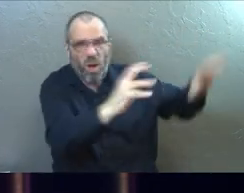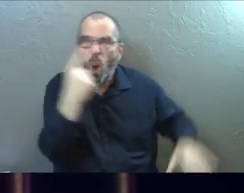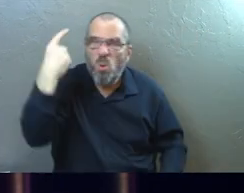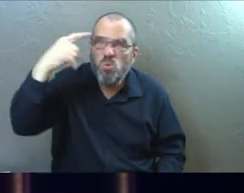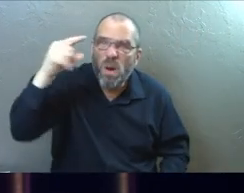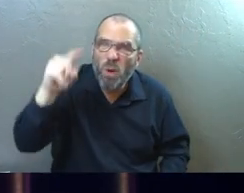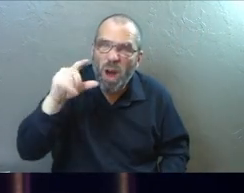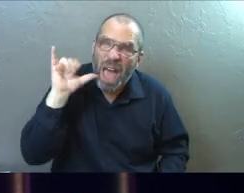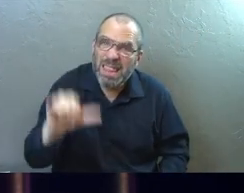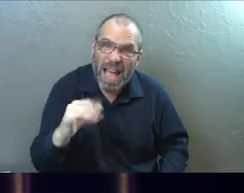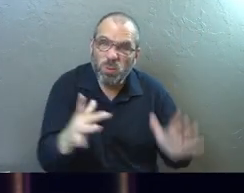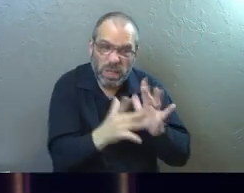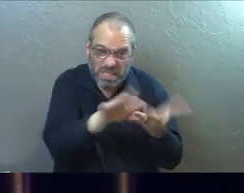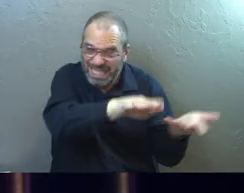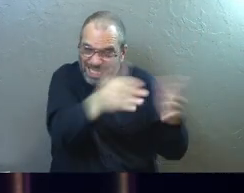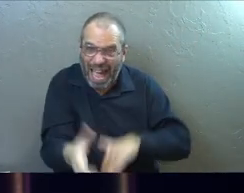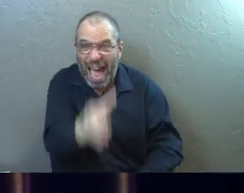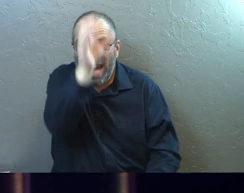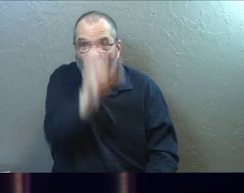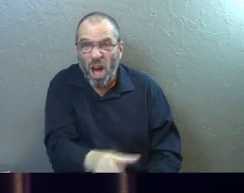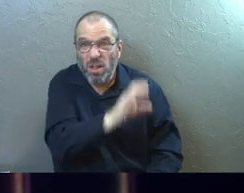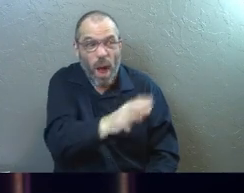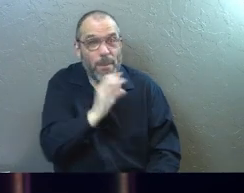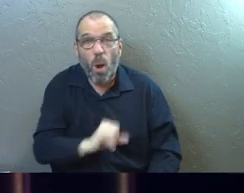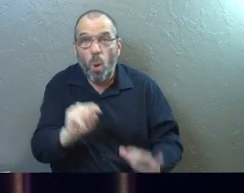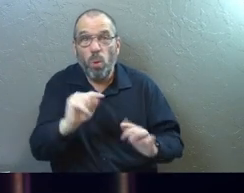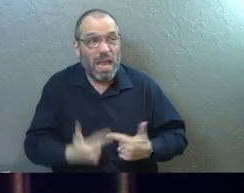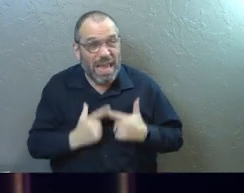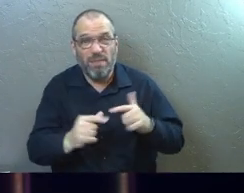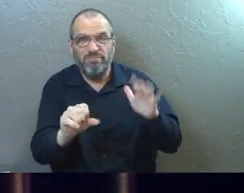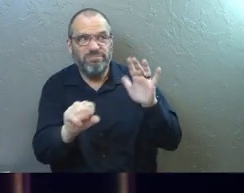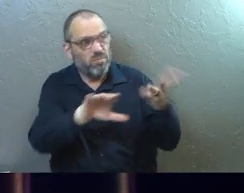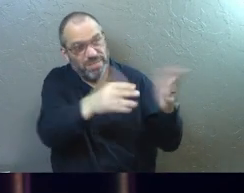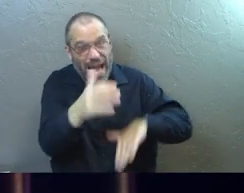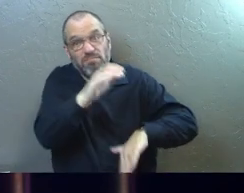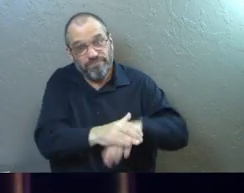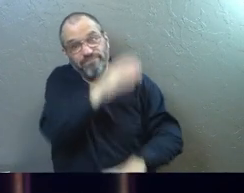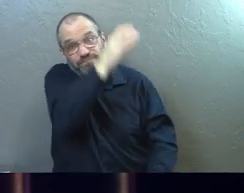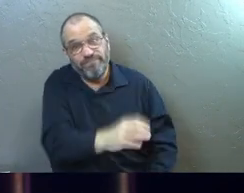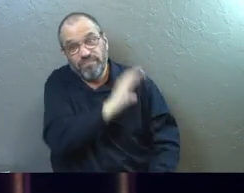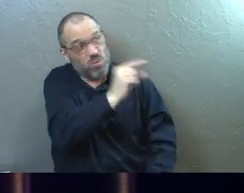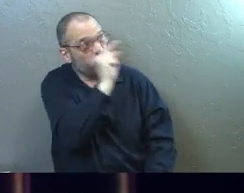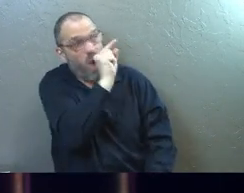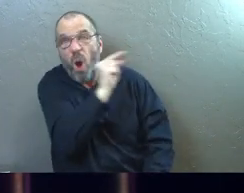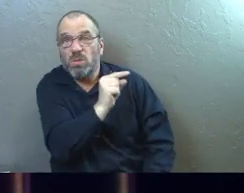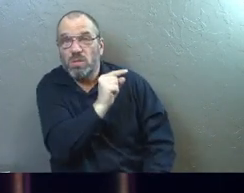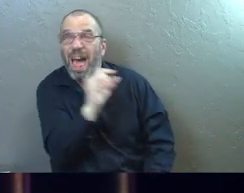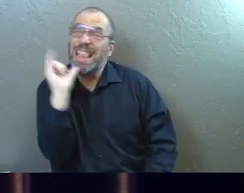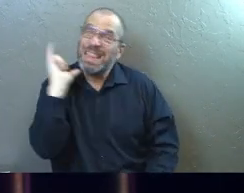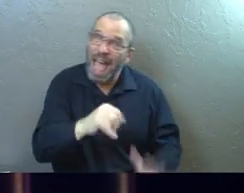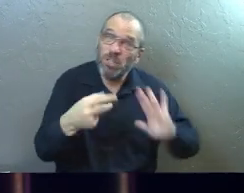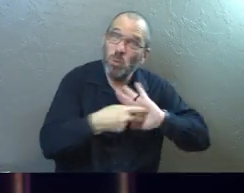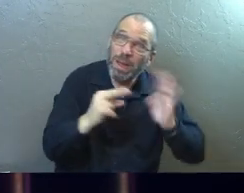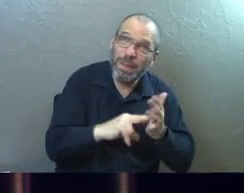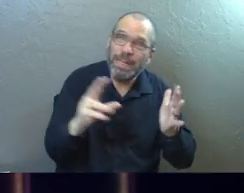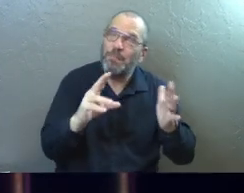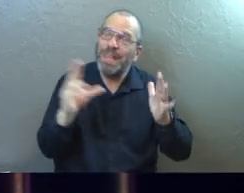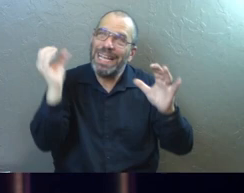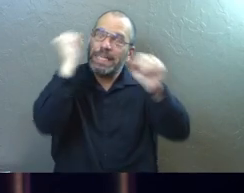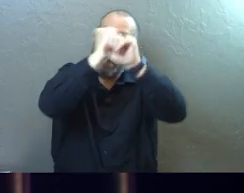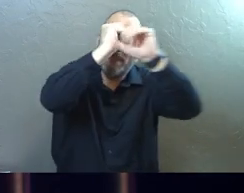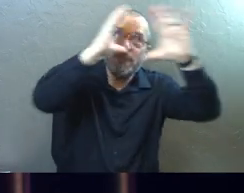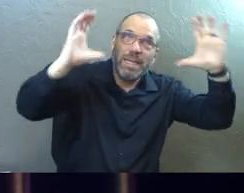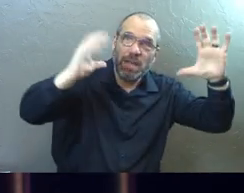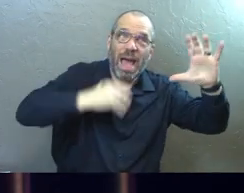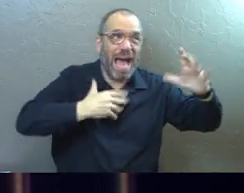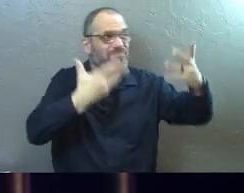Why? Because that's where he died, and that's where I want my old life to die too. That's what he's saying. It's a picture